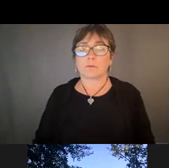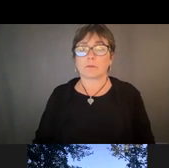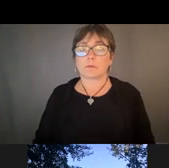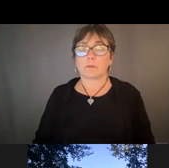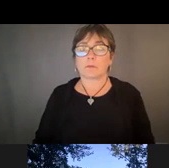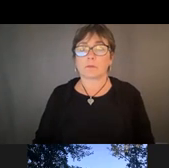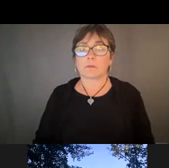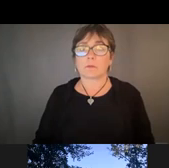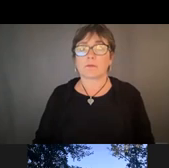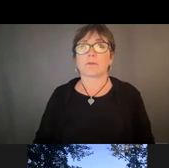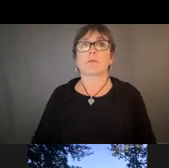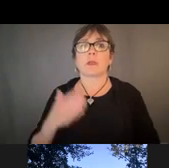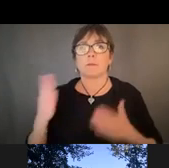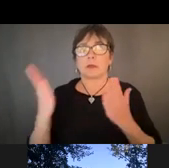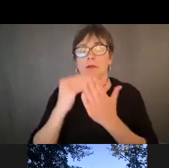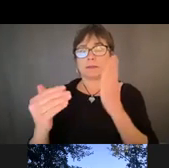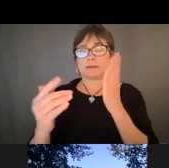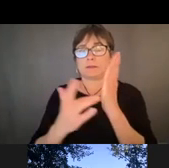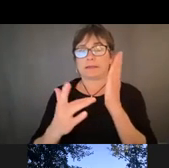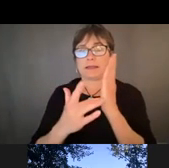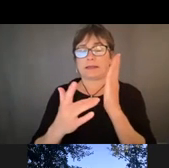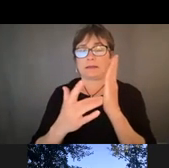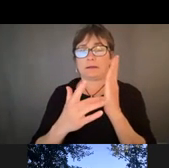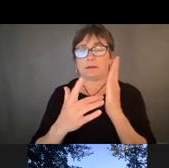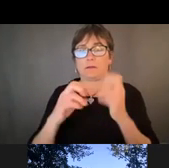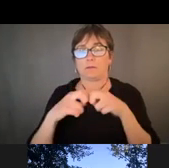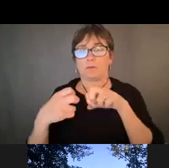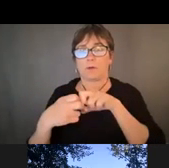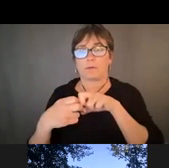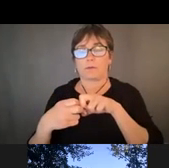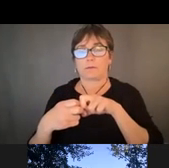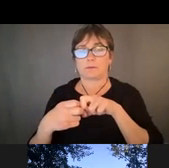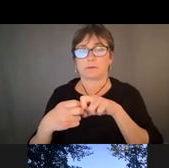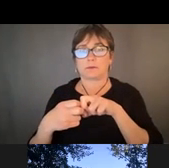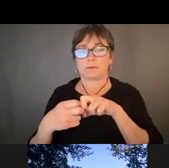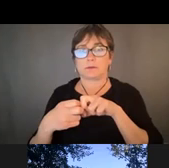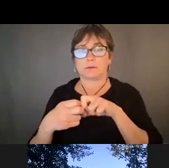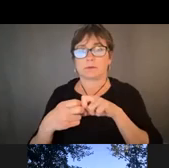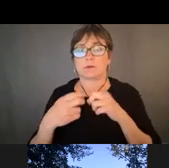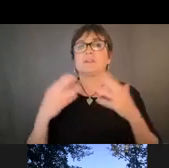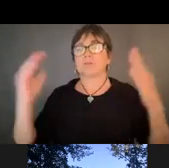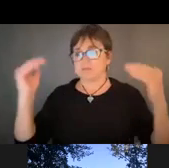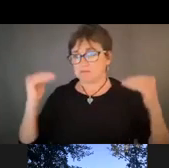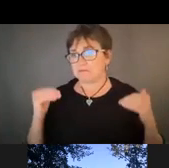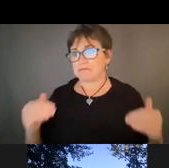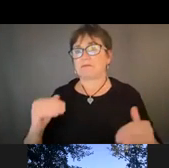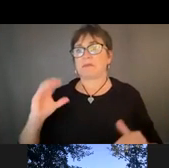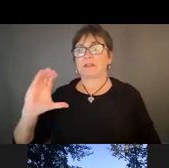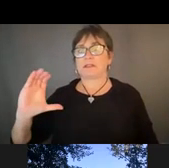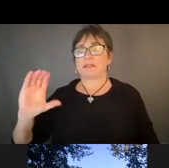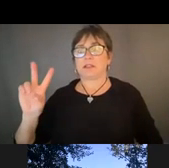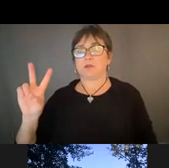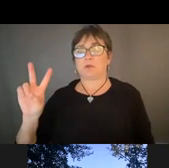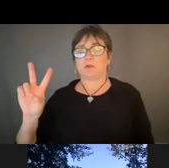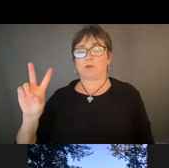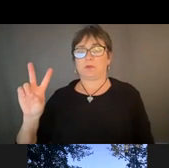C1. It might be some technical difficulties, so we will jump to C2.